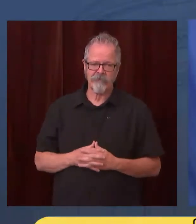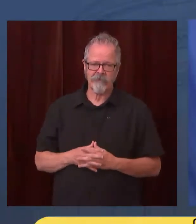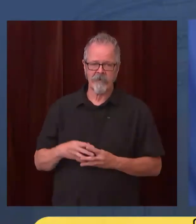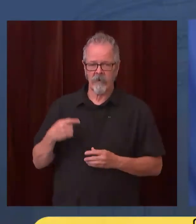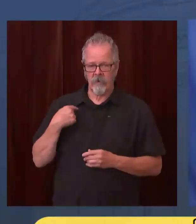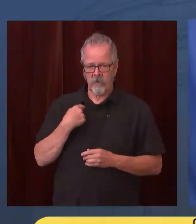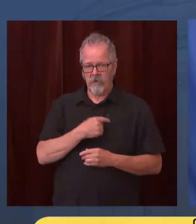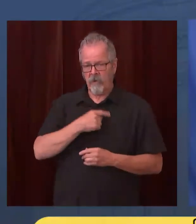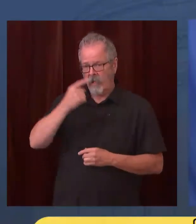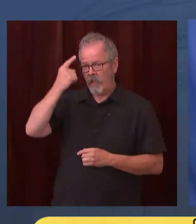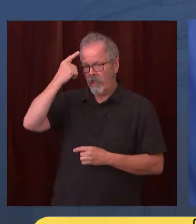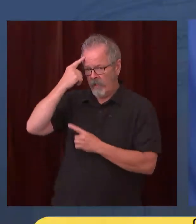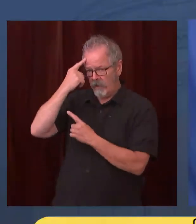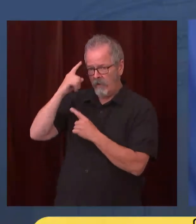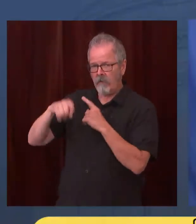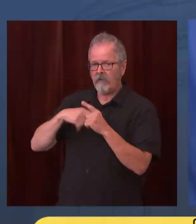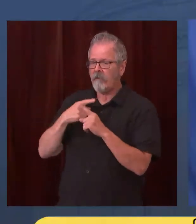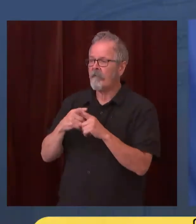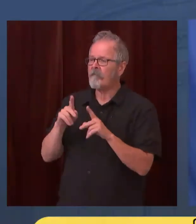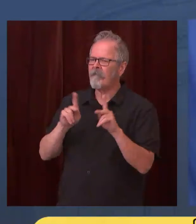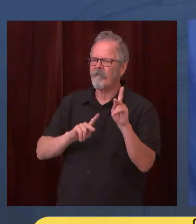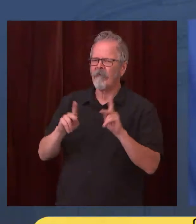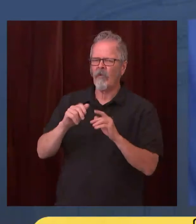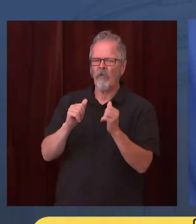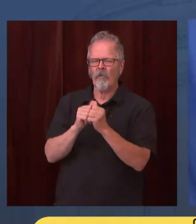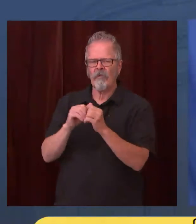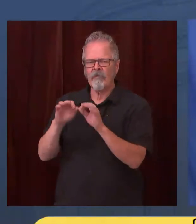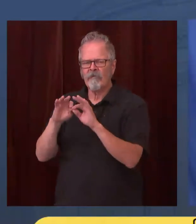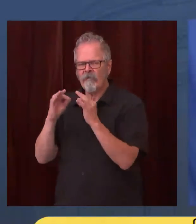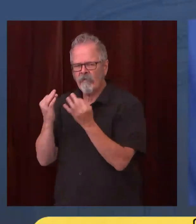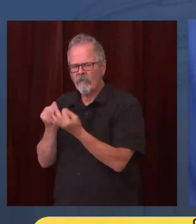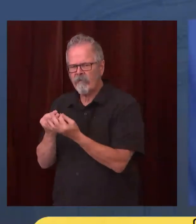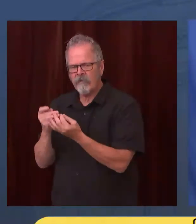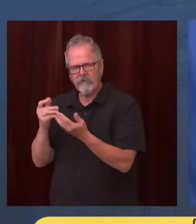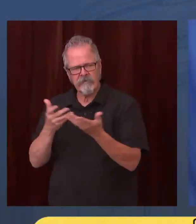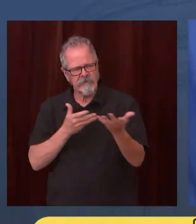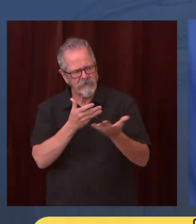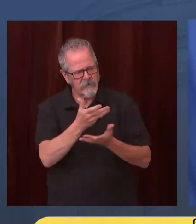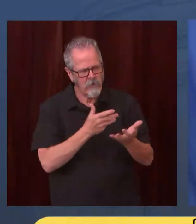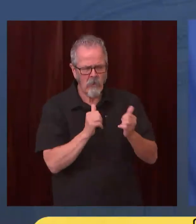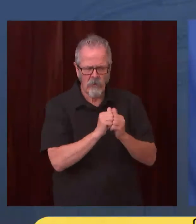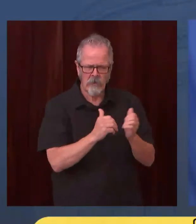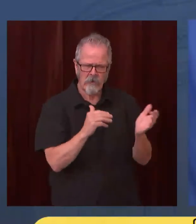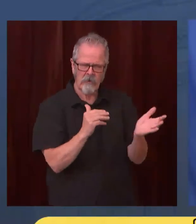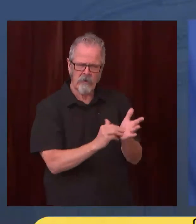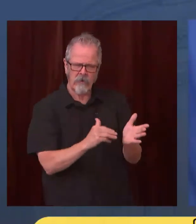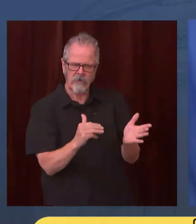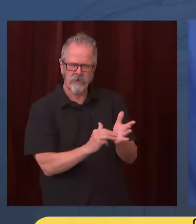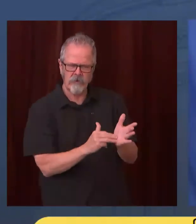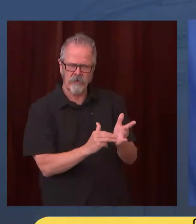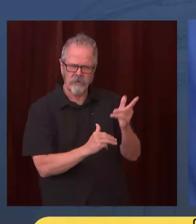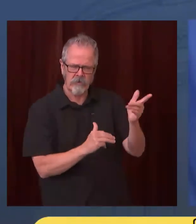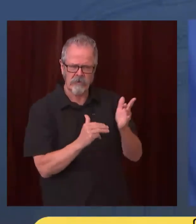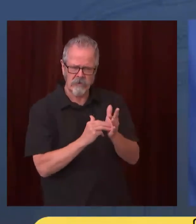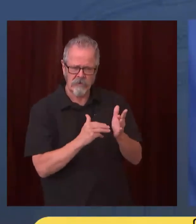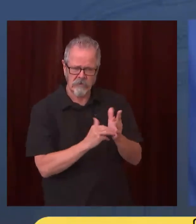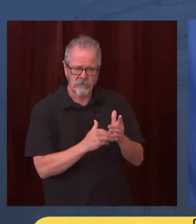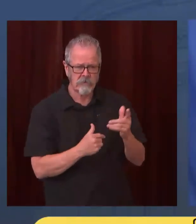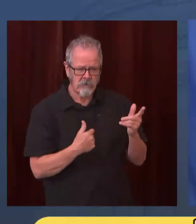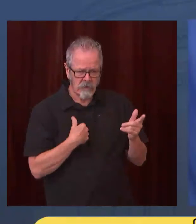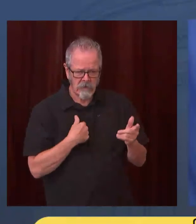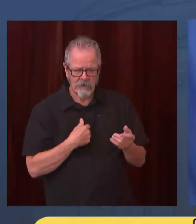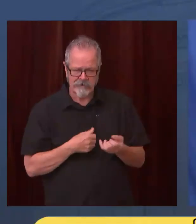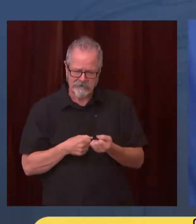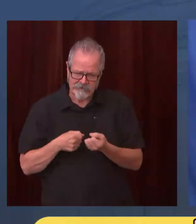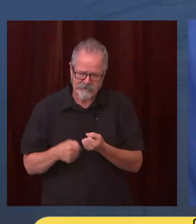physicians, and sorry if I've said this before, but I really am asking state employees, before you make a decision to lose